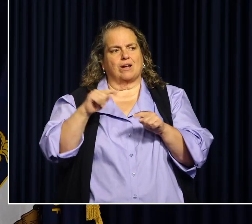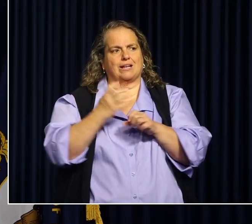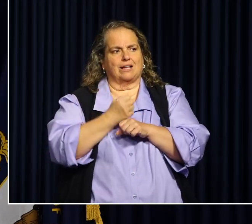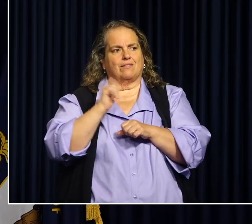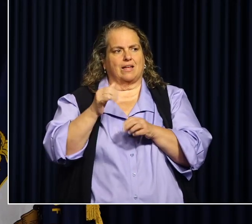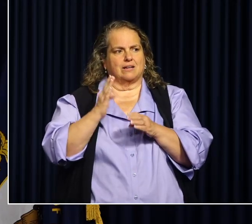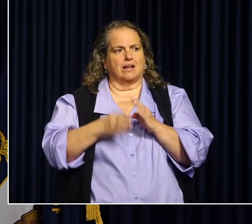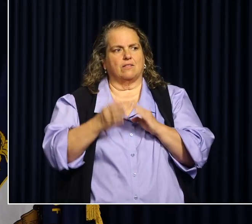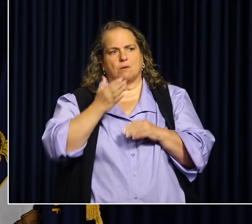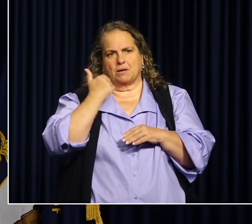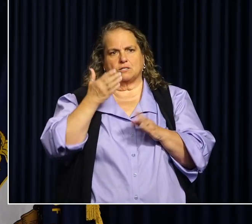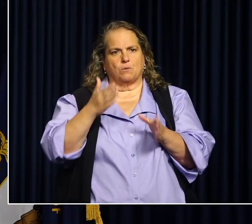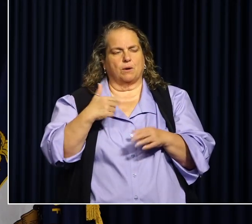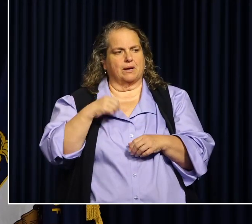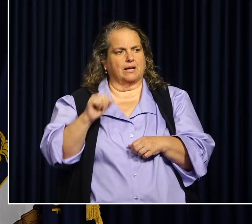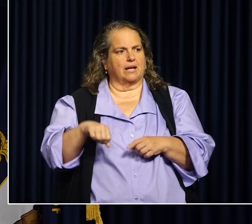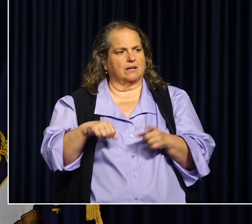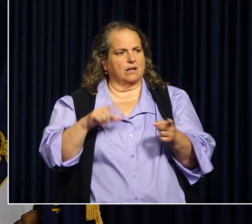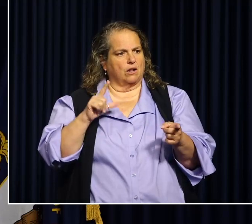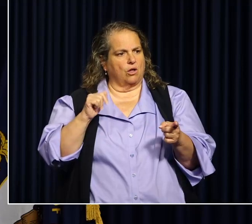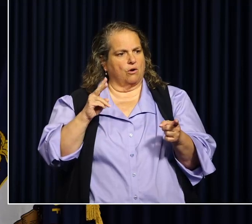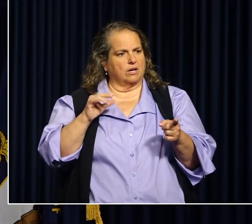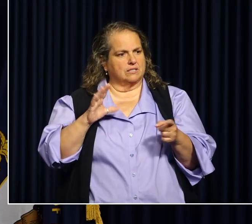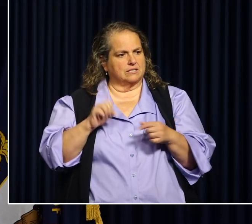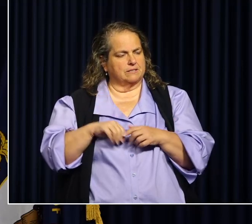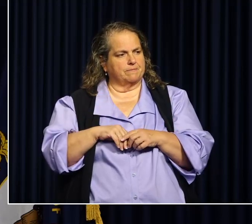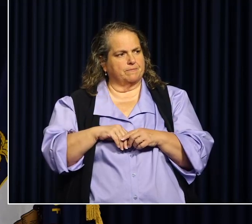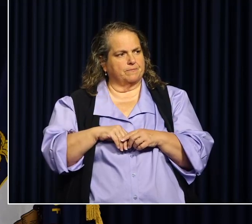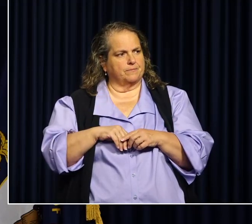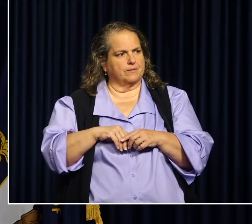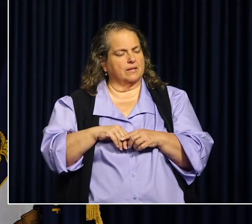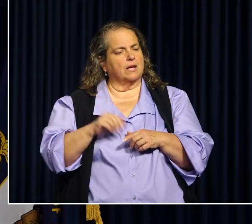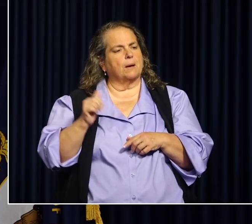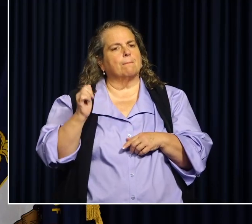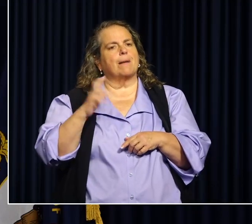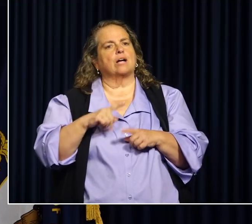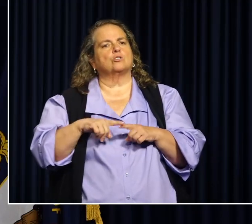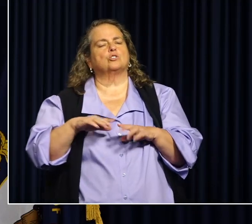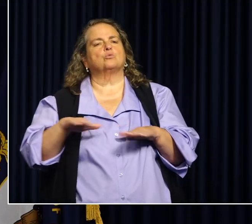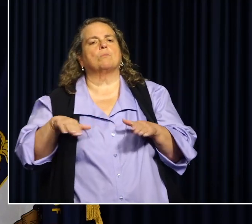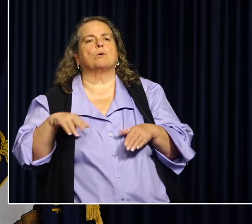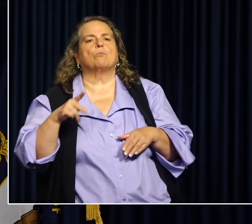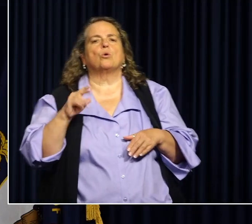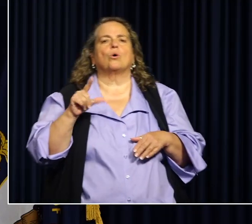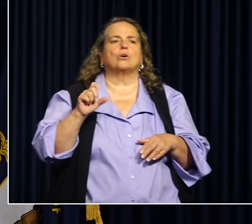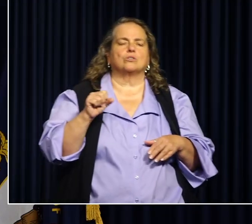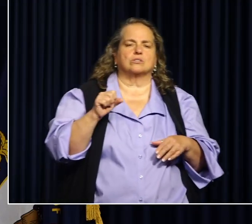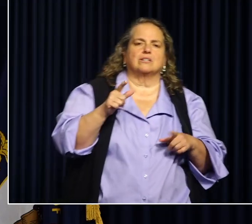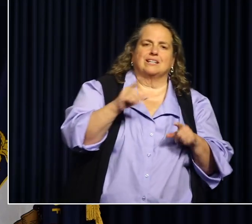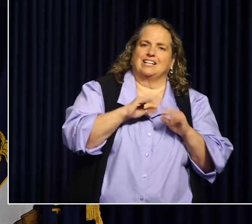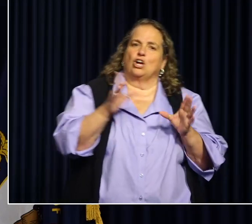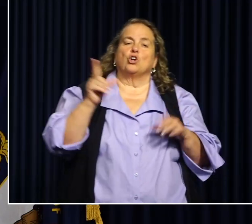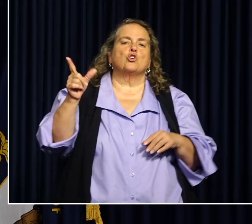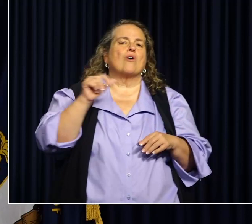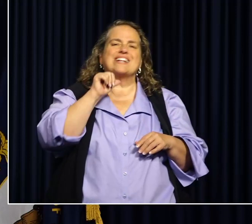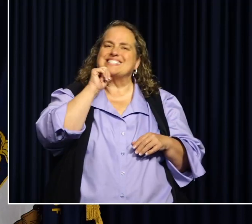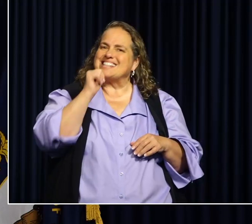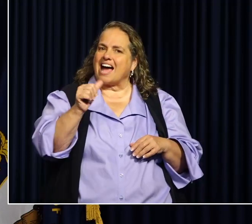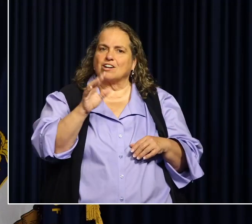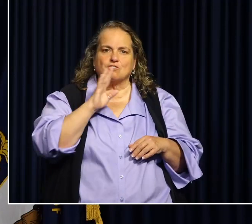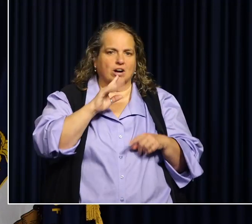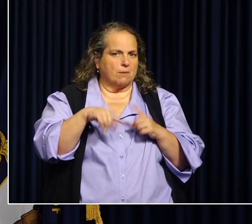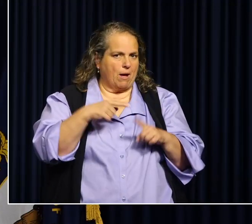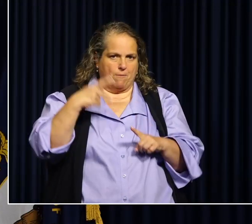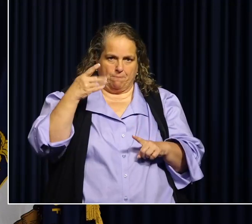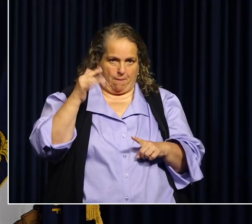done the best way that we can. Lawrence. Back to the pools issue, clarify you're not talking about public pools, and then That's